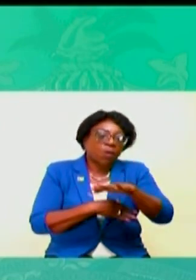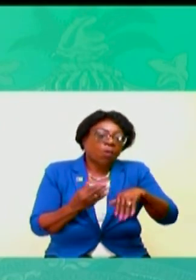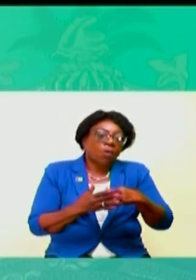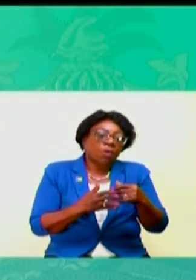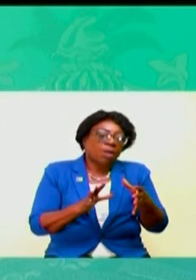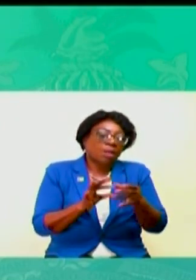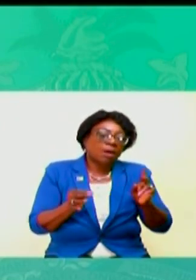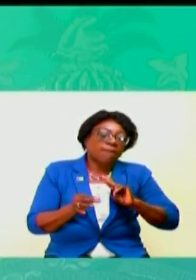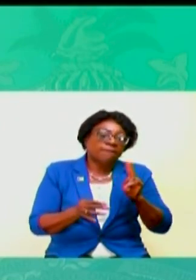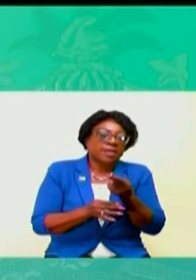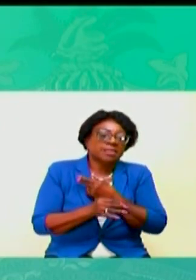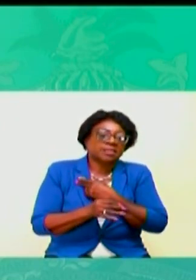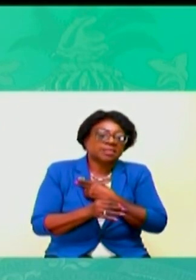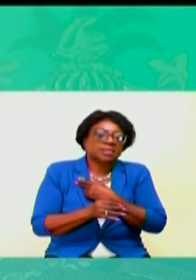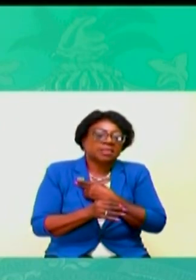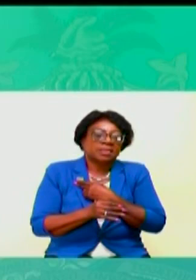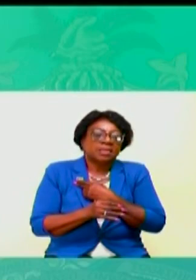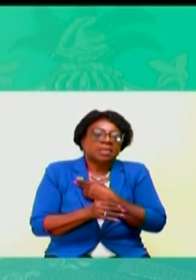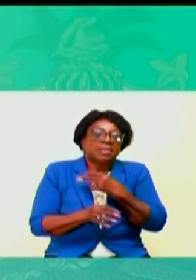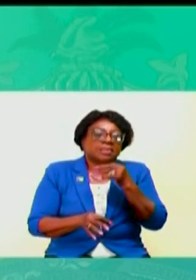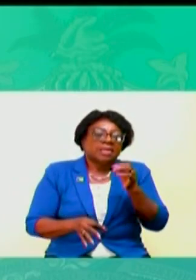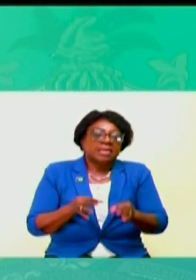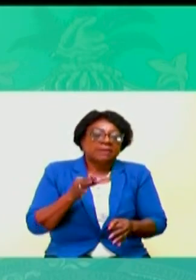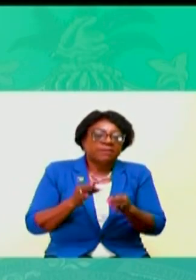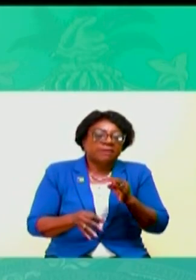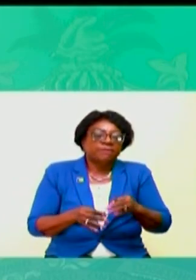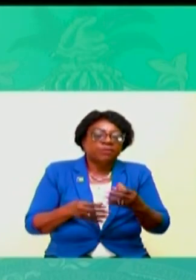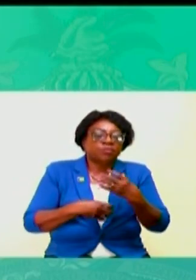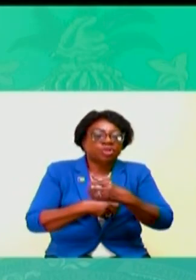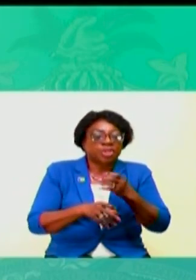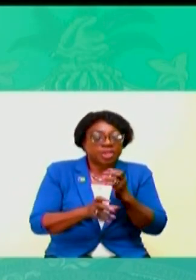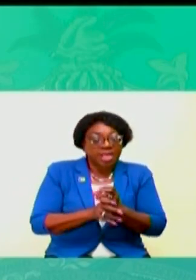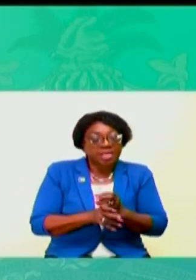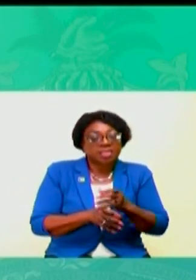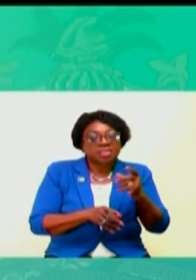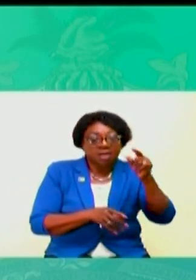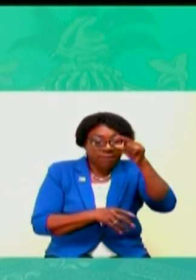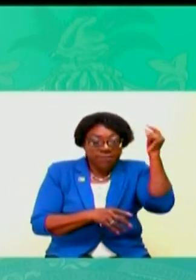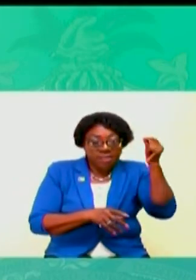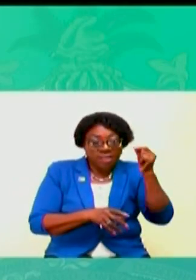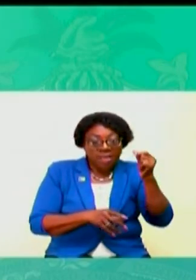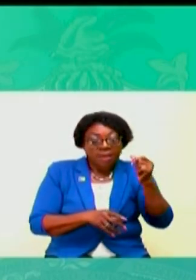sure, even if you decide to change government, you better make sure the PLP is the government at that time.